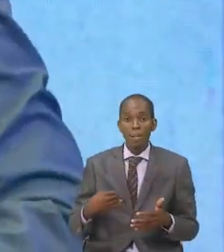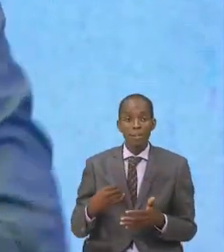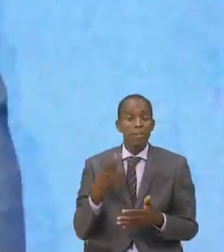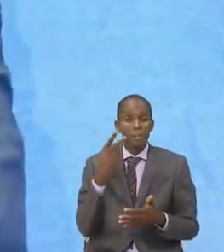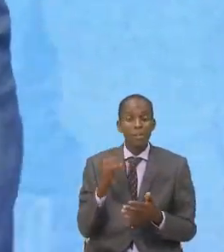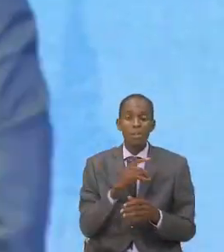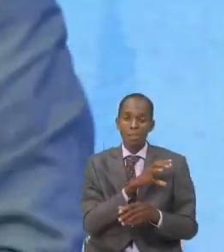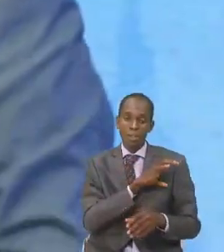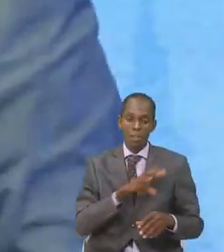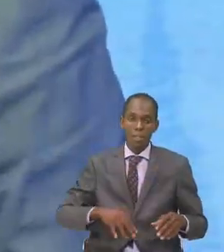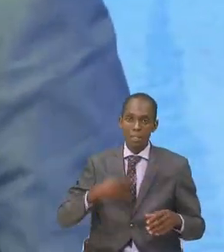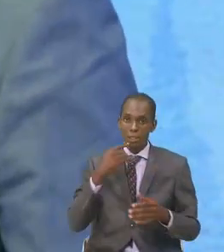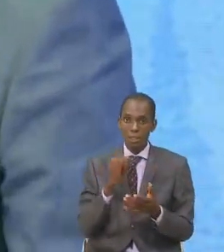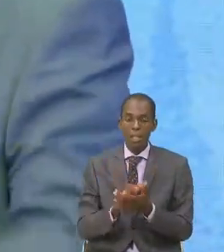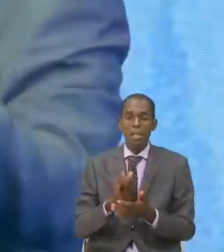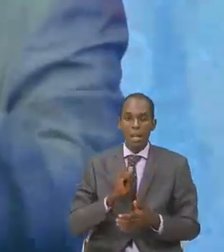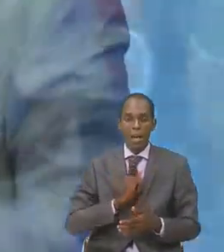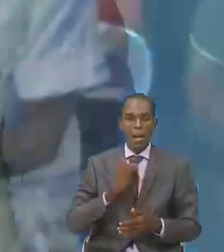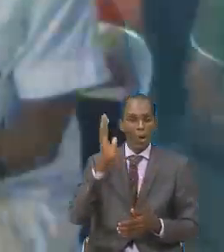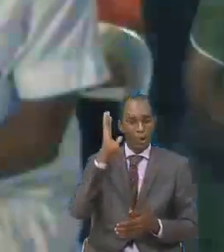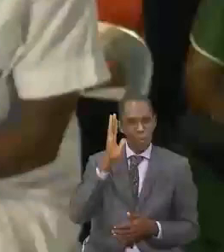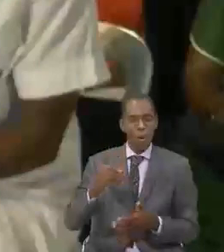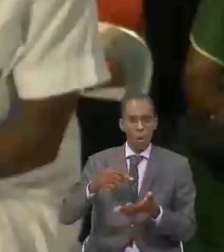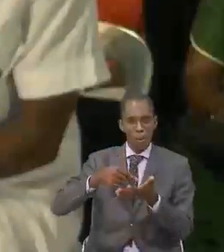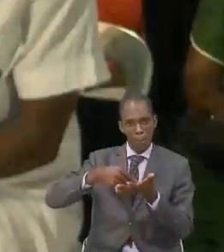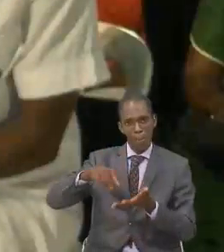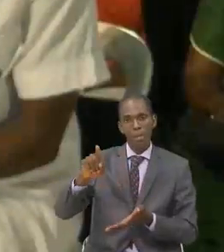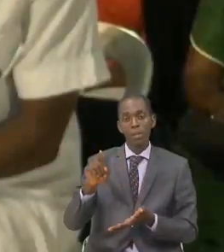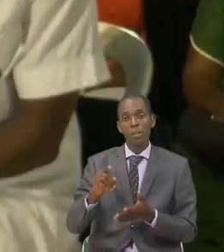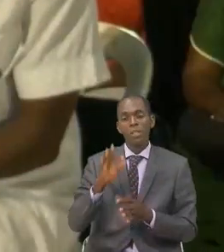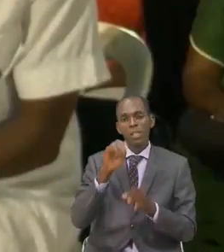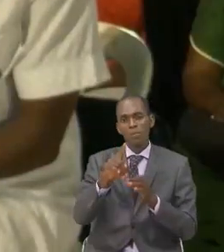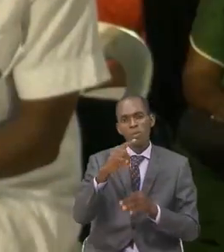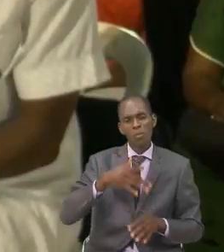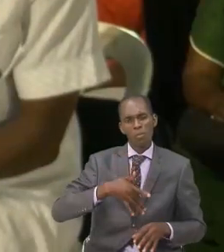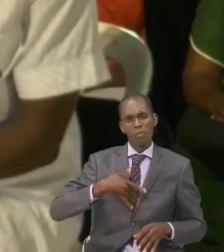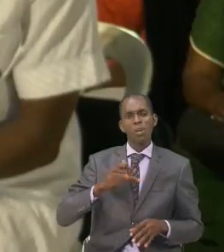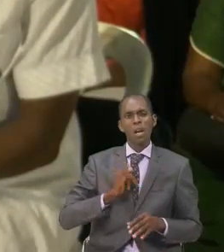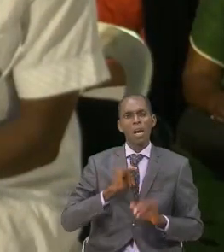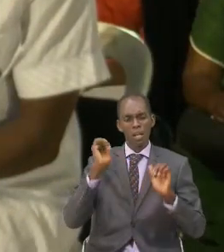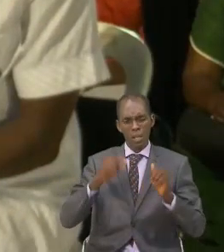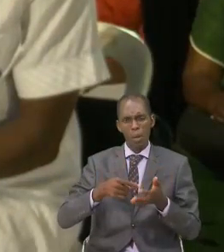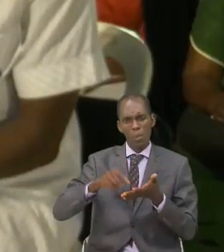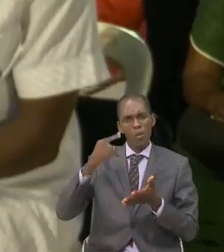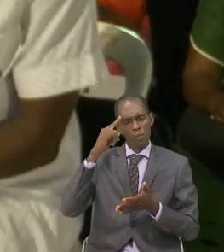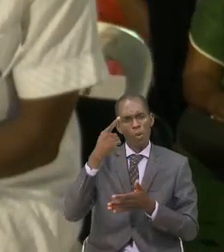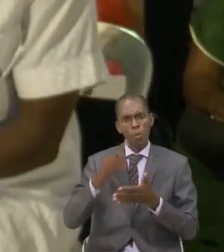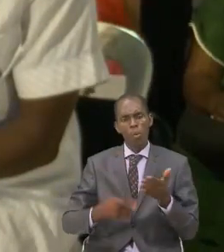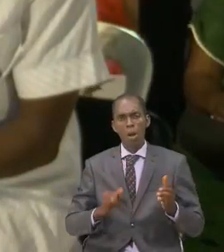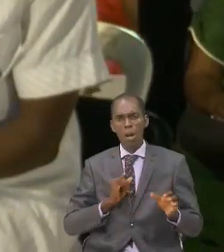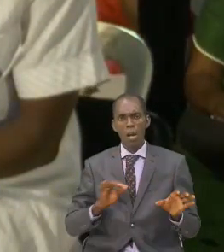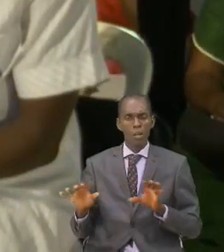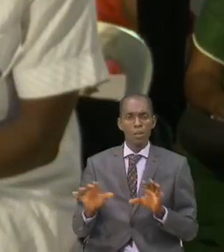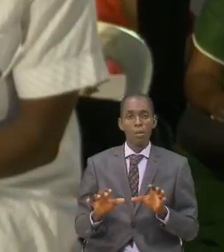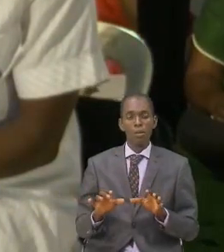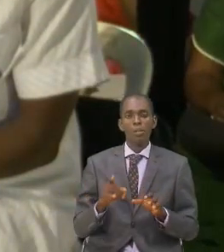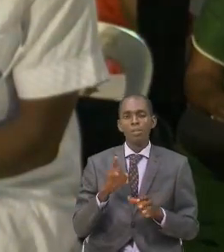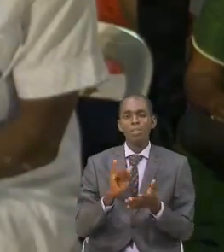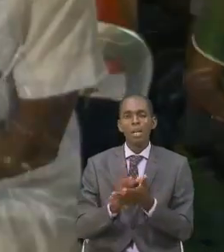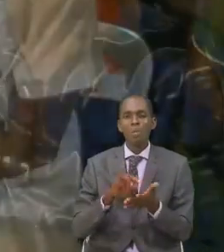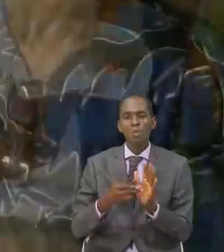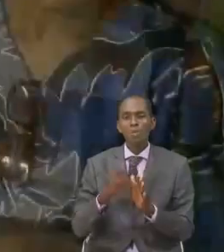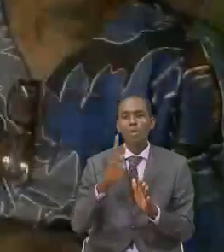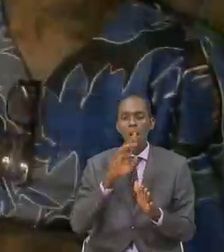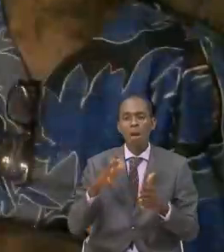thoughts, I will do better, that's not the thought of God. I'll pay for what I've done. Once you pay for what you've done,